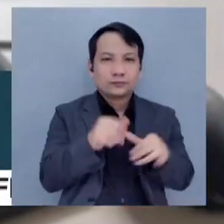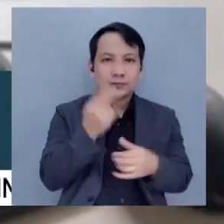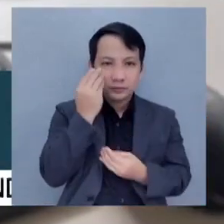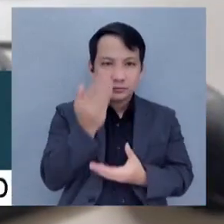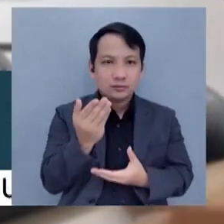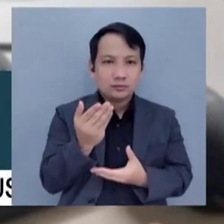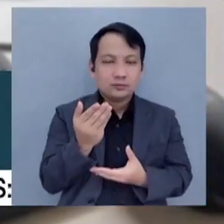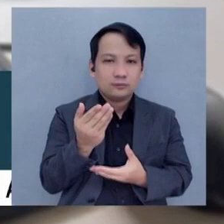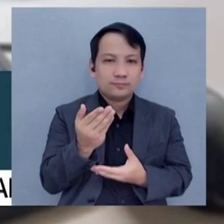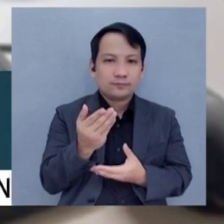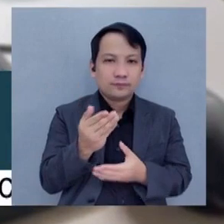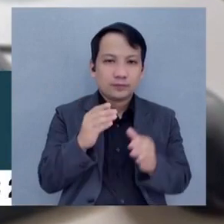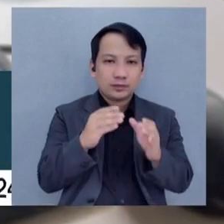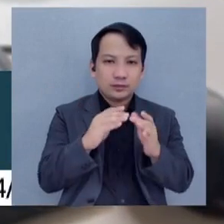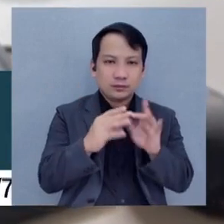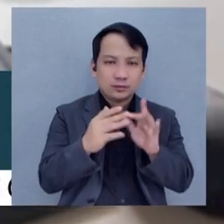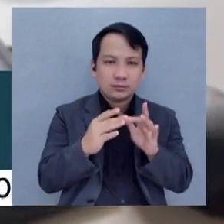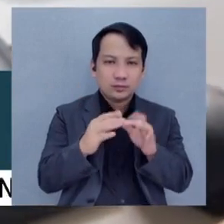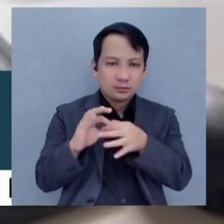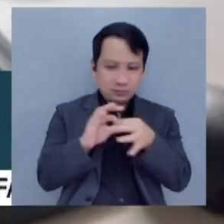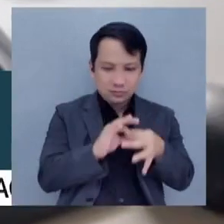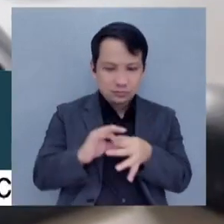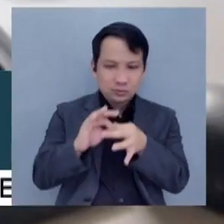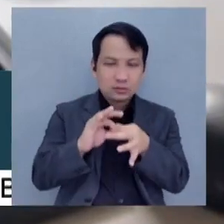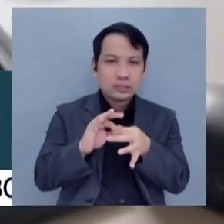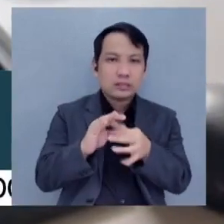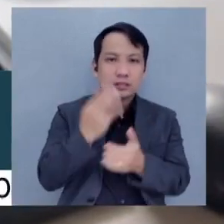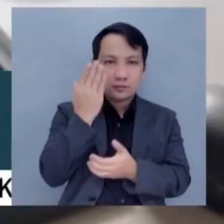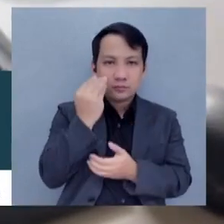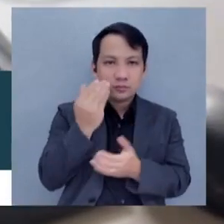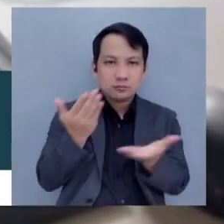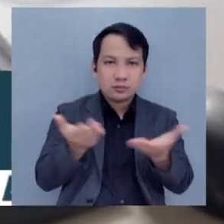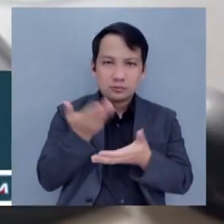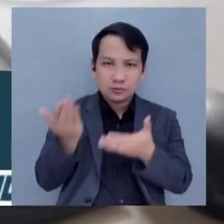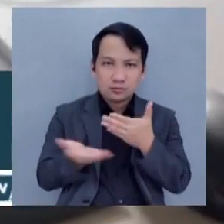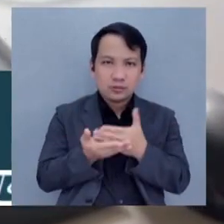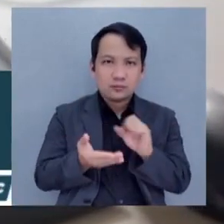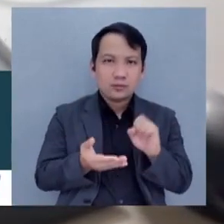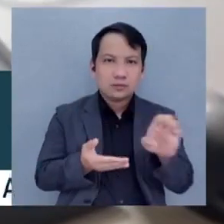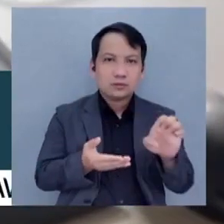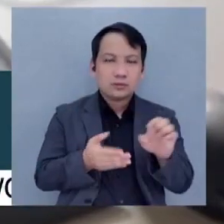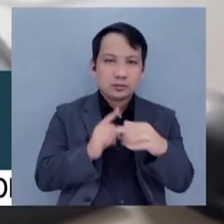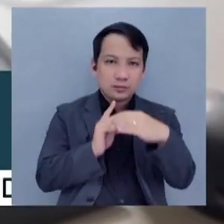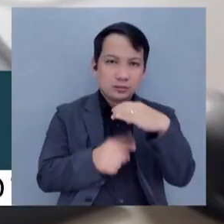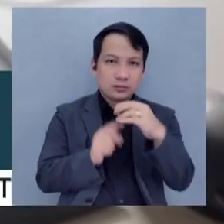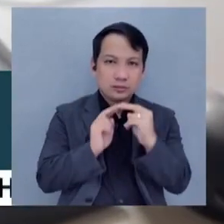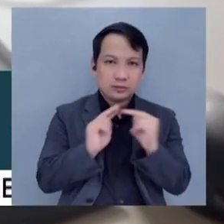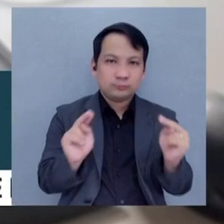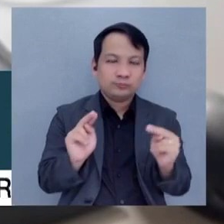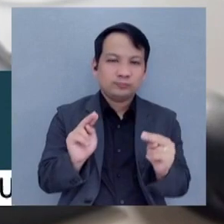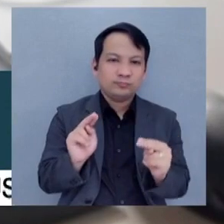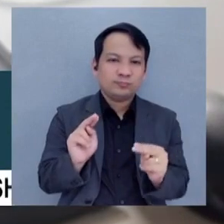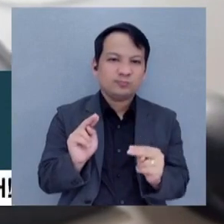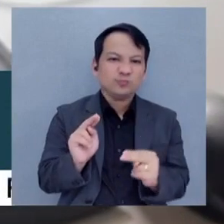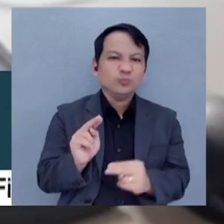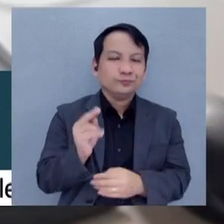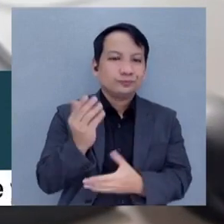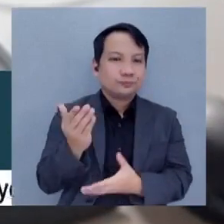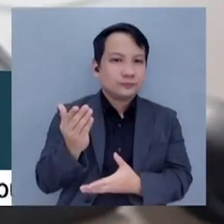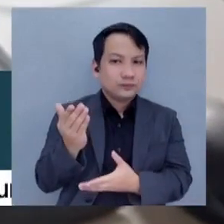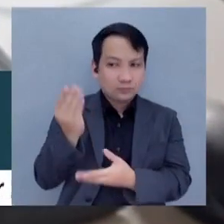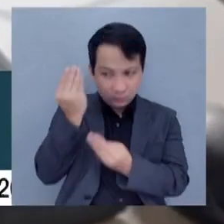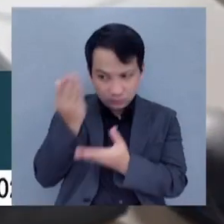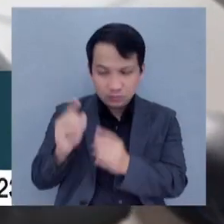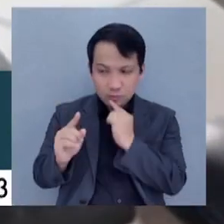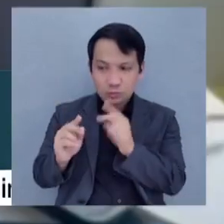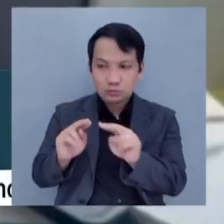Cybercrime Investigation and Coordinating Center for possible charges. ABS-CBN News tried to get the side of Keon and his group, but